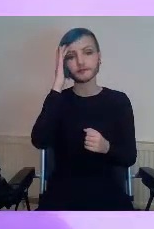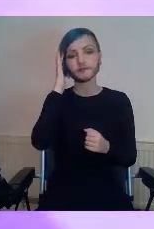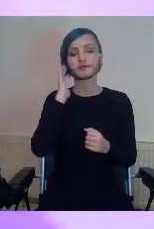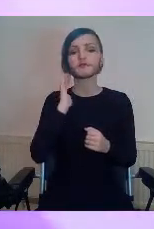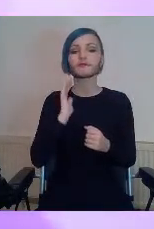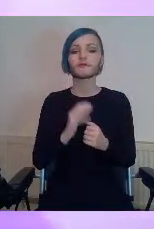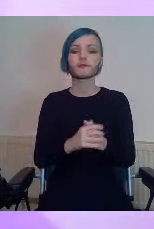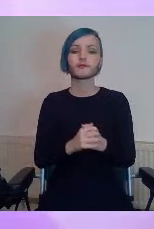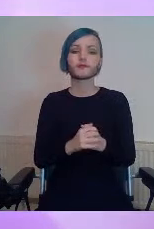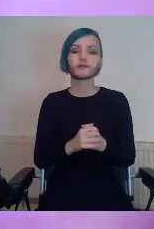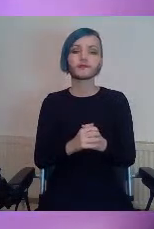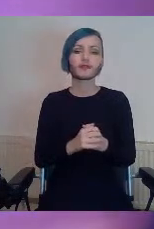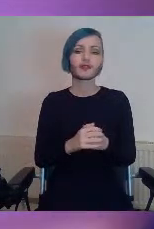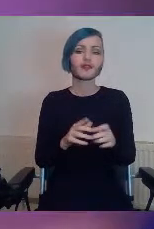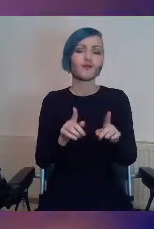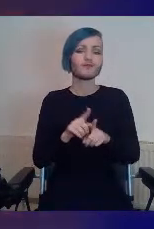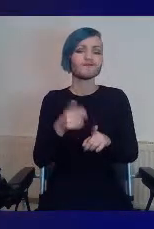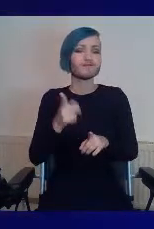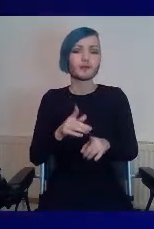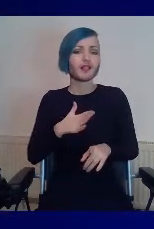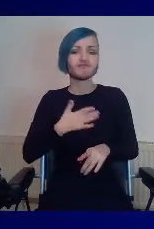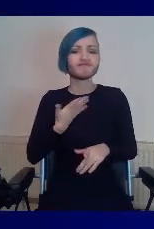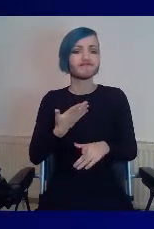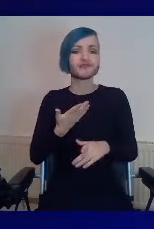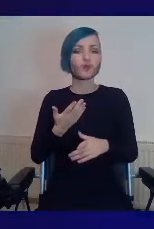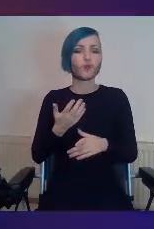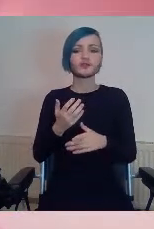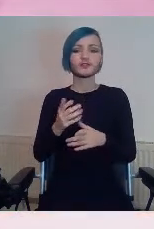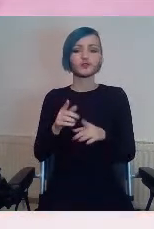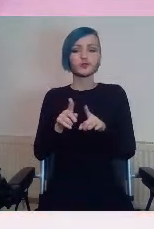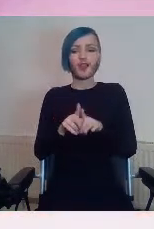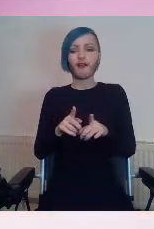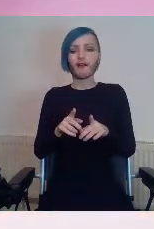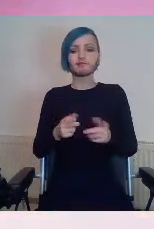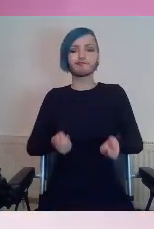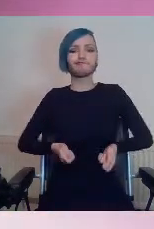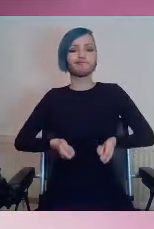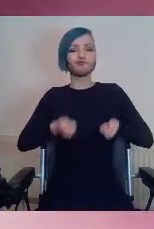they don't want to introduce something which would